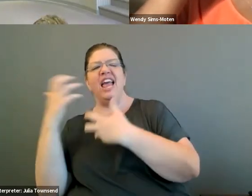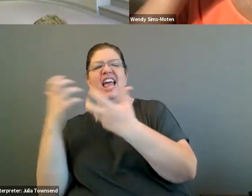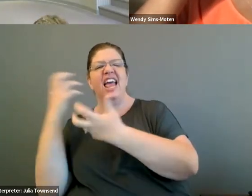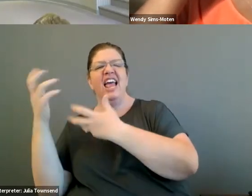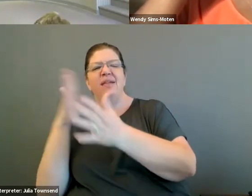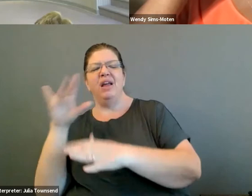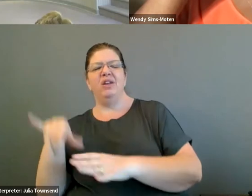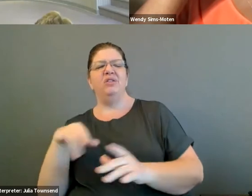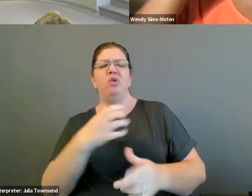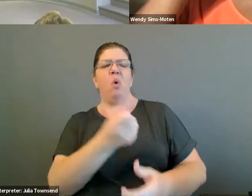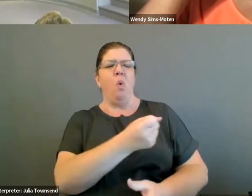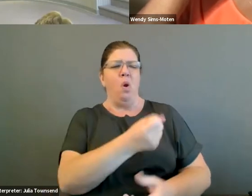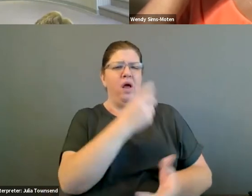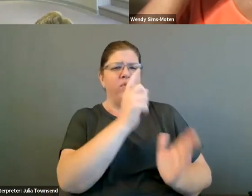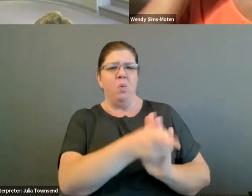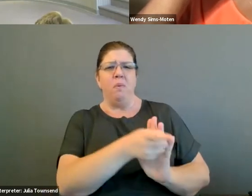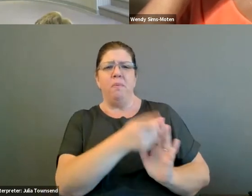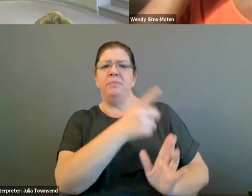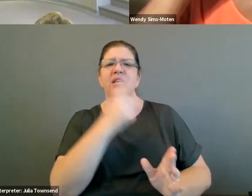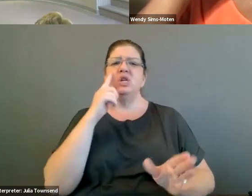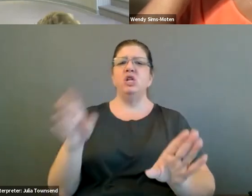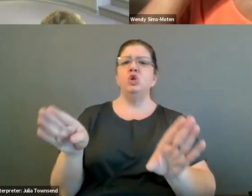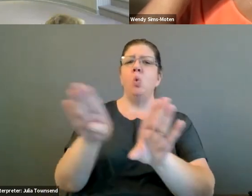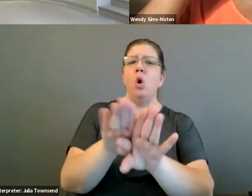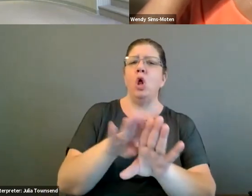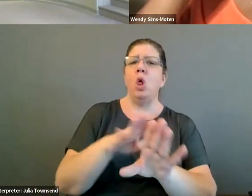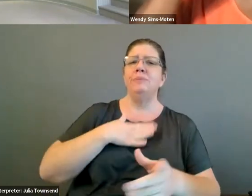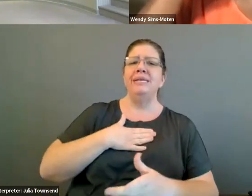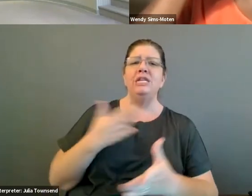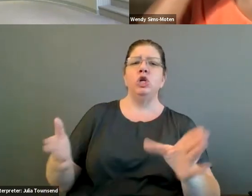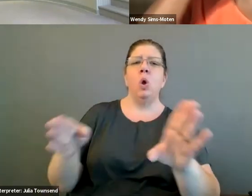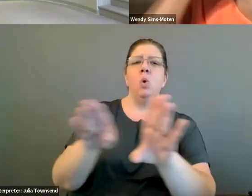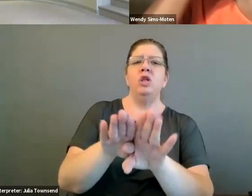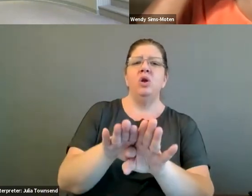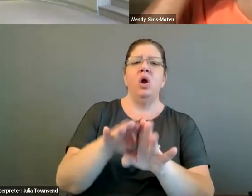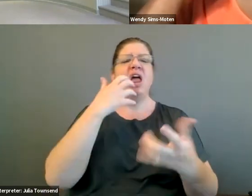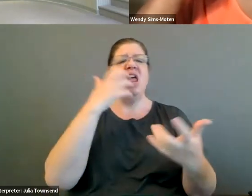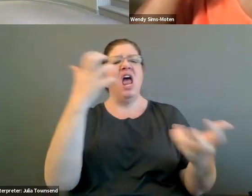Dr. Becchio, hold on just a second. Could we have the door closed, please?